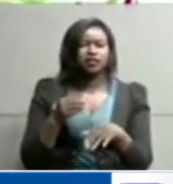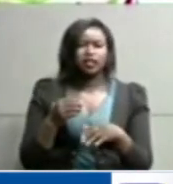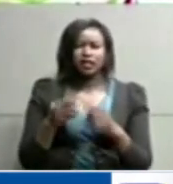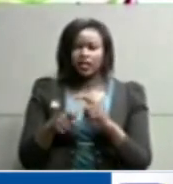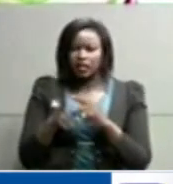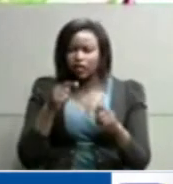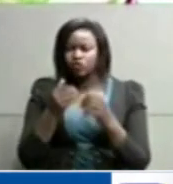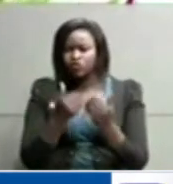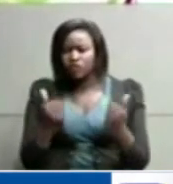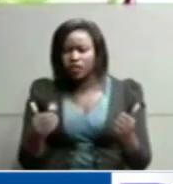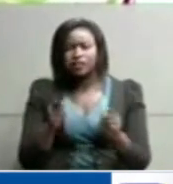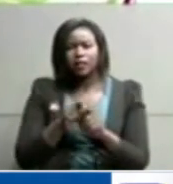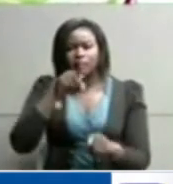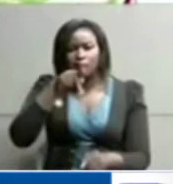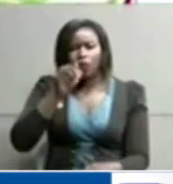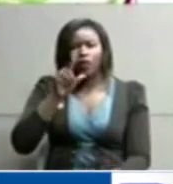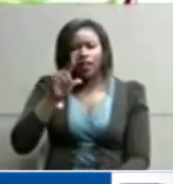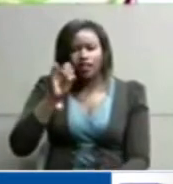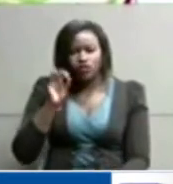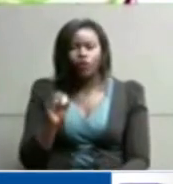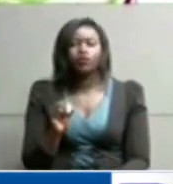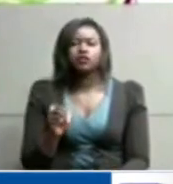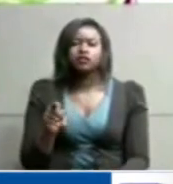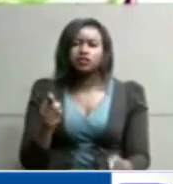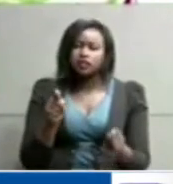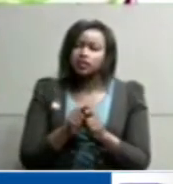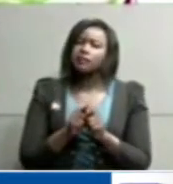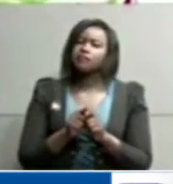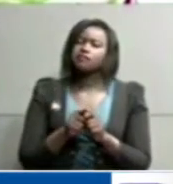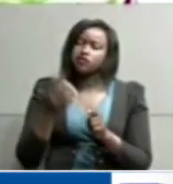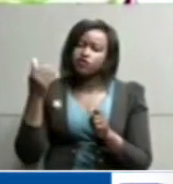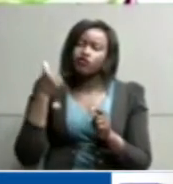okulwanyisa polio, ebyo byonna twabirwanyisa tuyita mu kukunga abantu